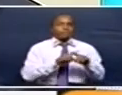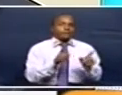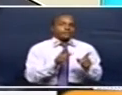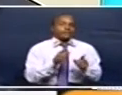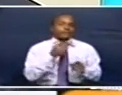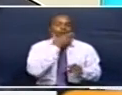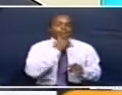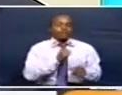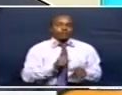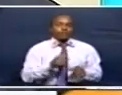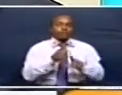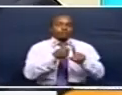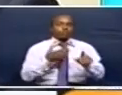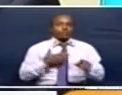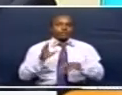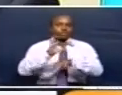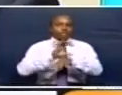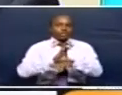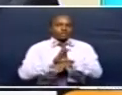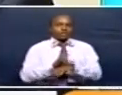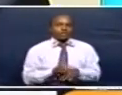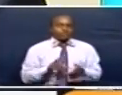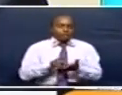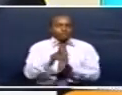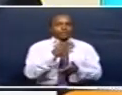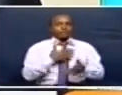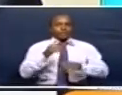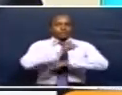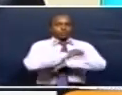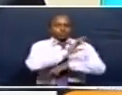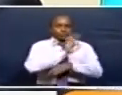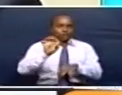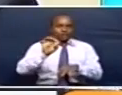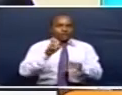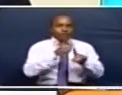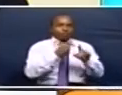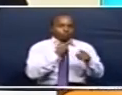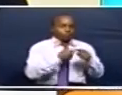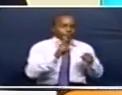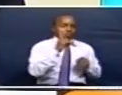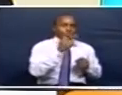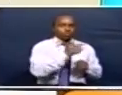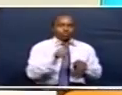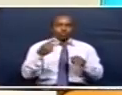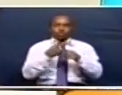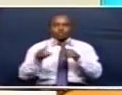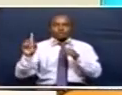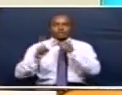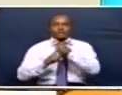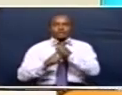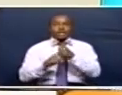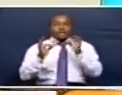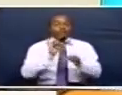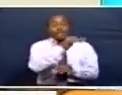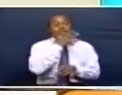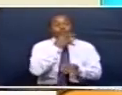church, called Hezron, actually paid my school fees from Form 2 up to Form 6. I would not be sitting here today if it was